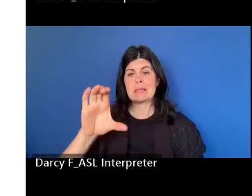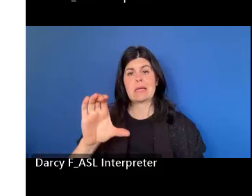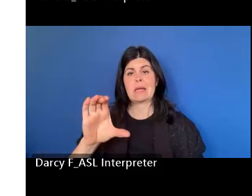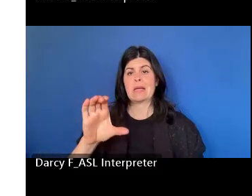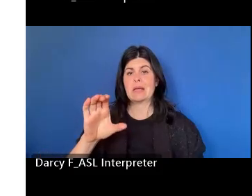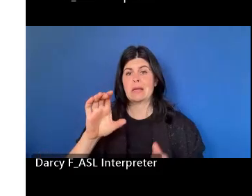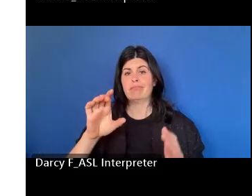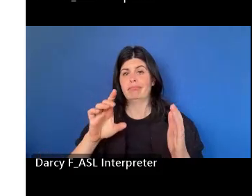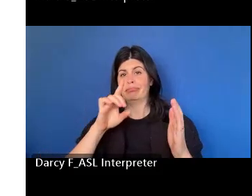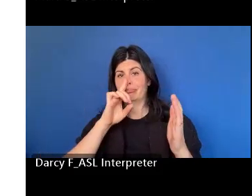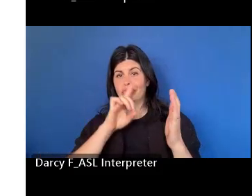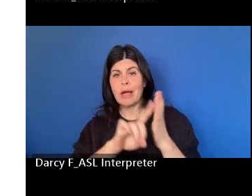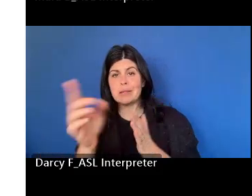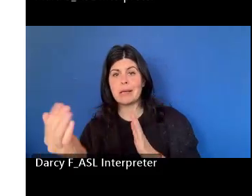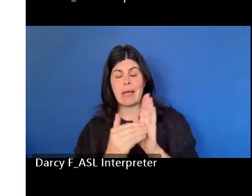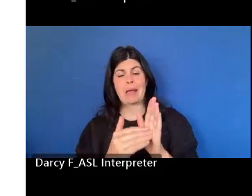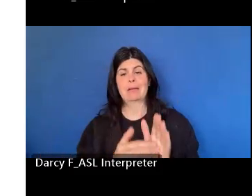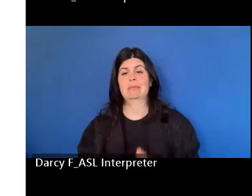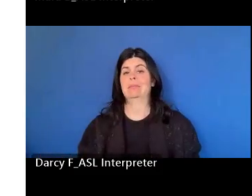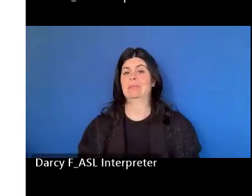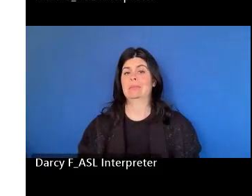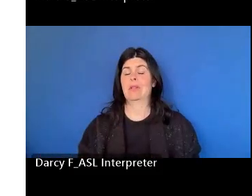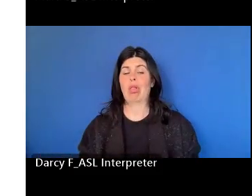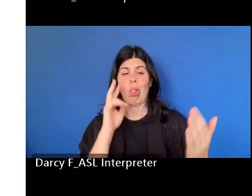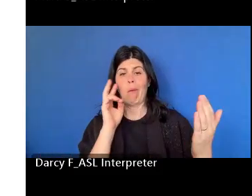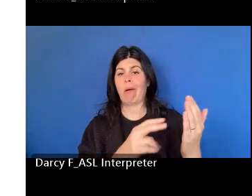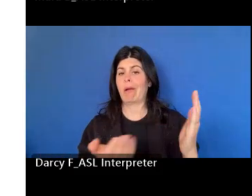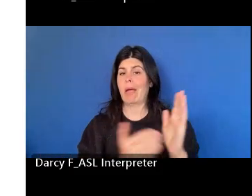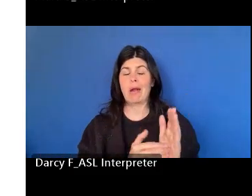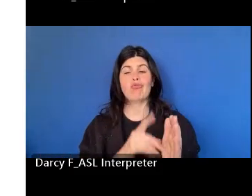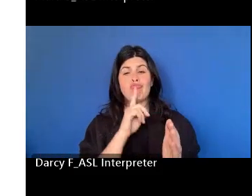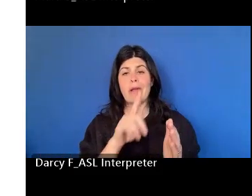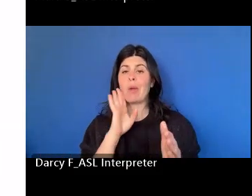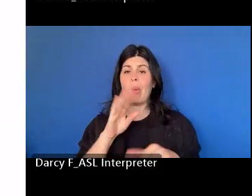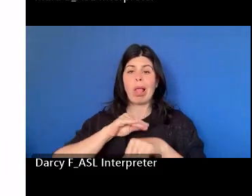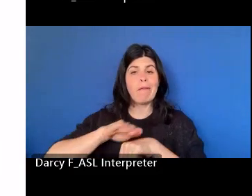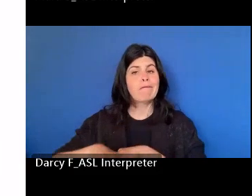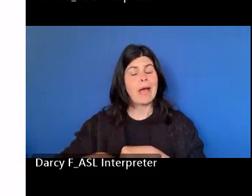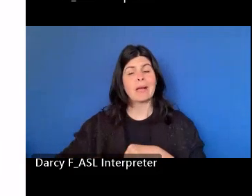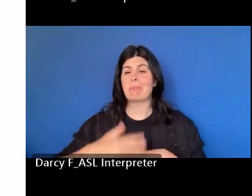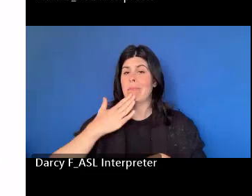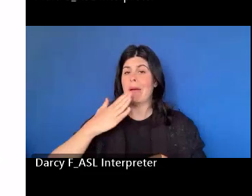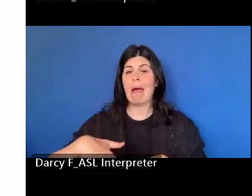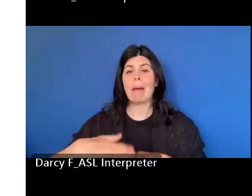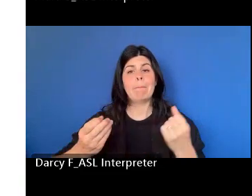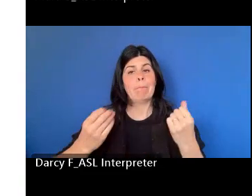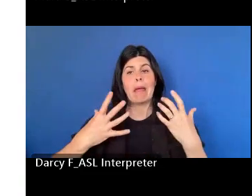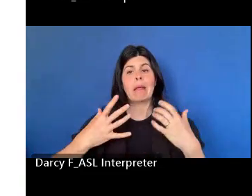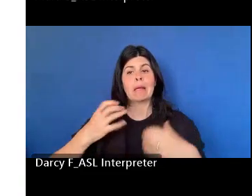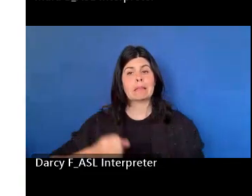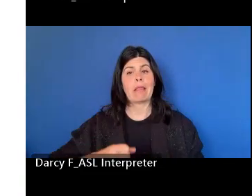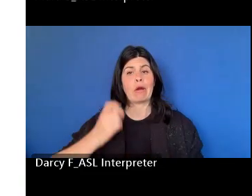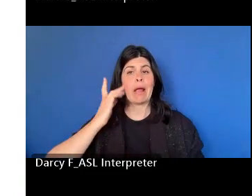very detrimental to so many Californians. Thank you for your time. All right, thank you so